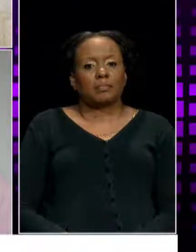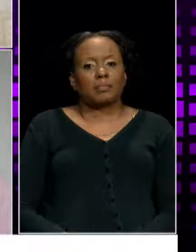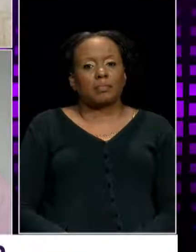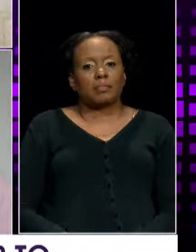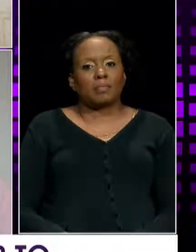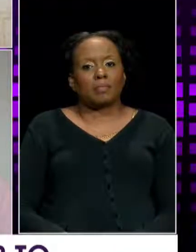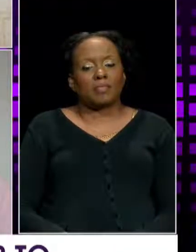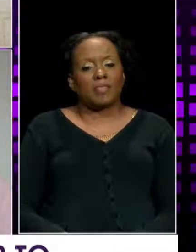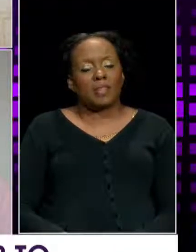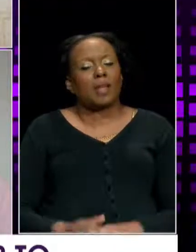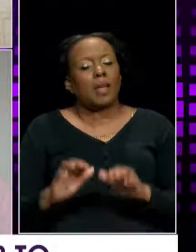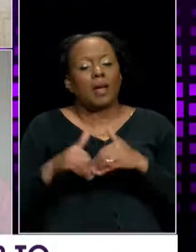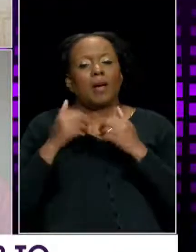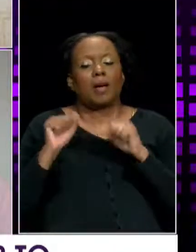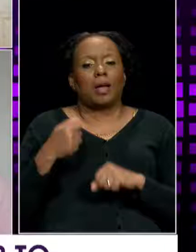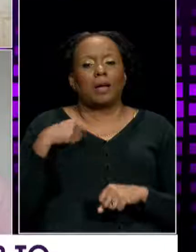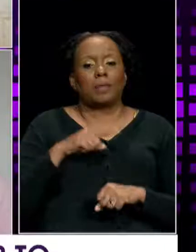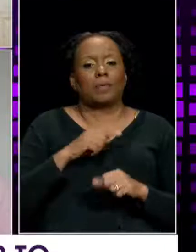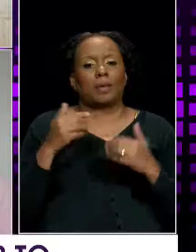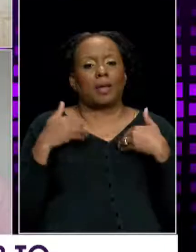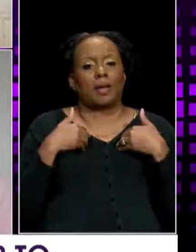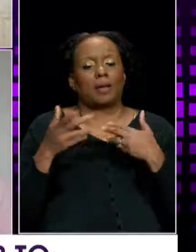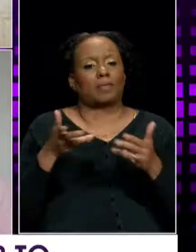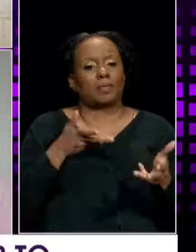continue to have these conversations?